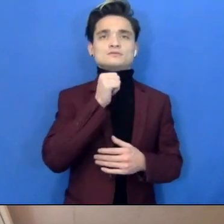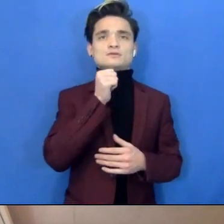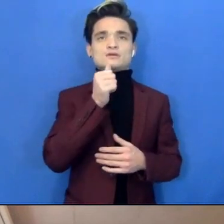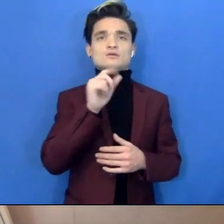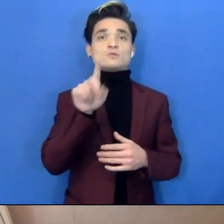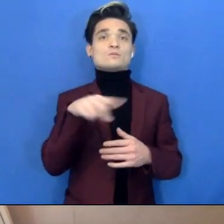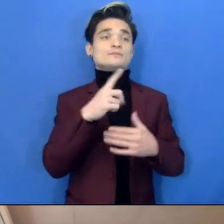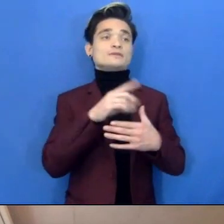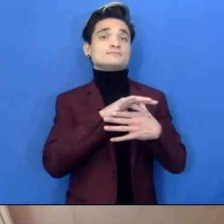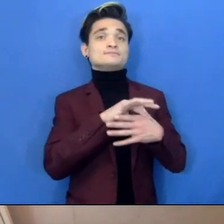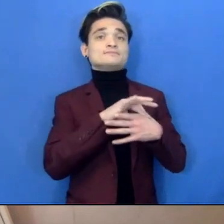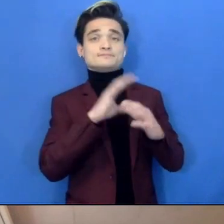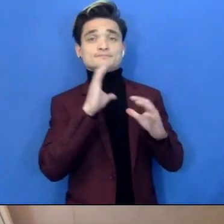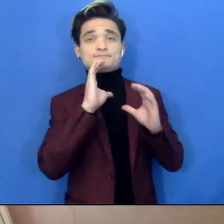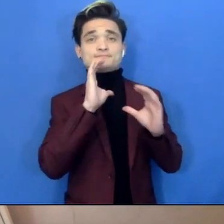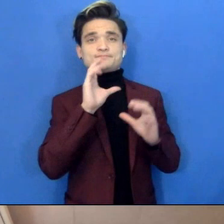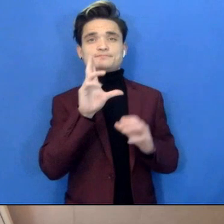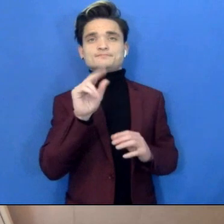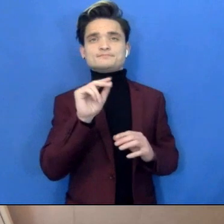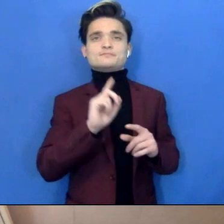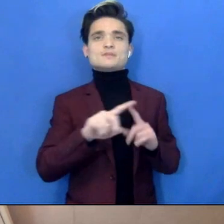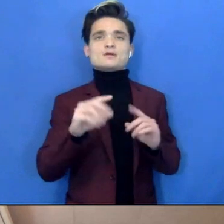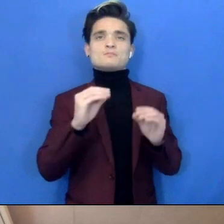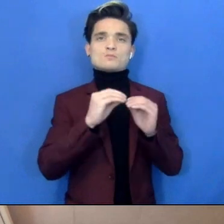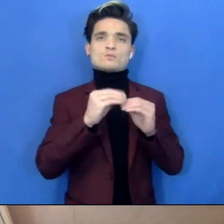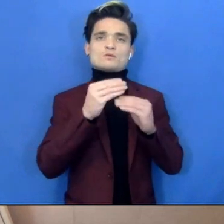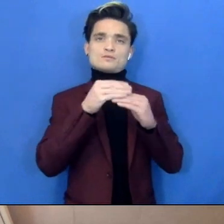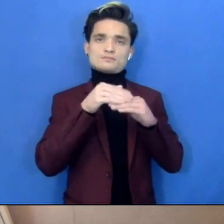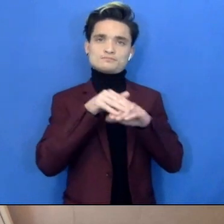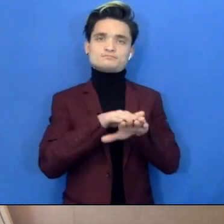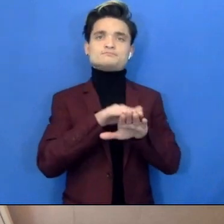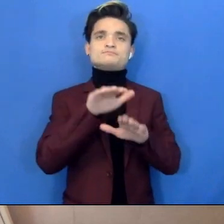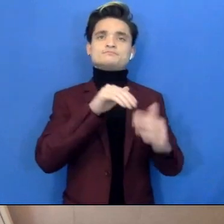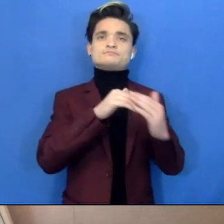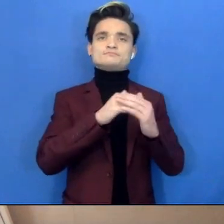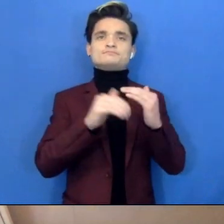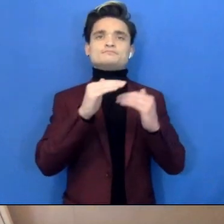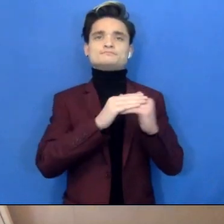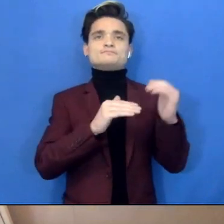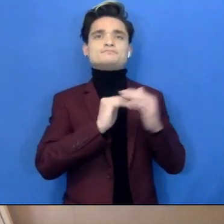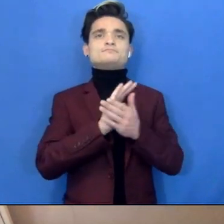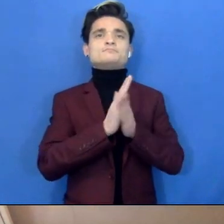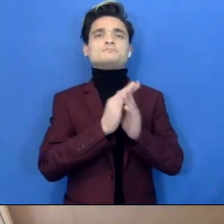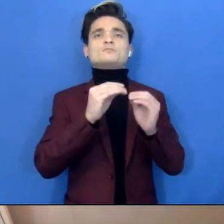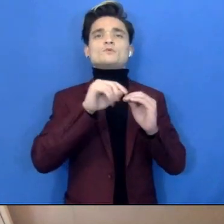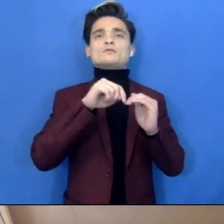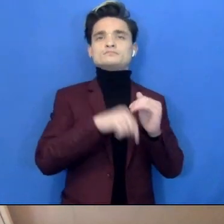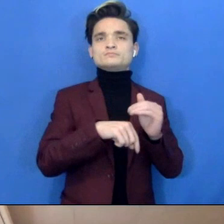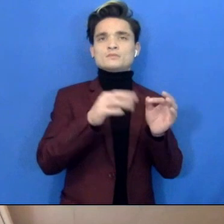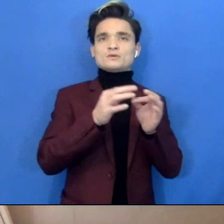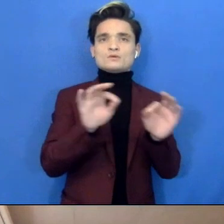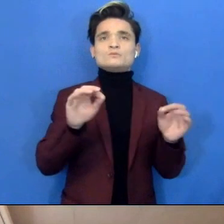deeper layer, because language is like works at a deeper layer. So that's what I was interested in knowing.